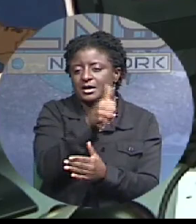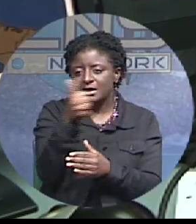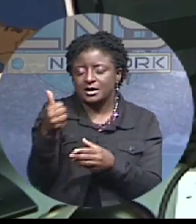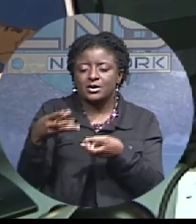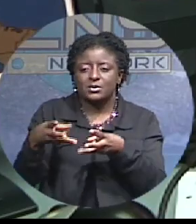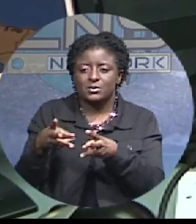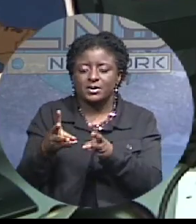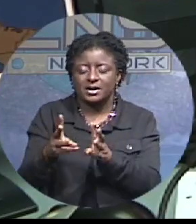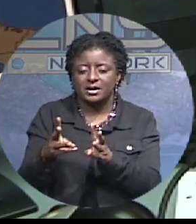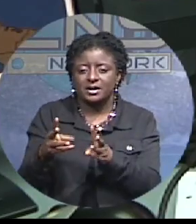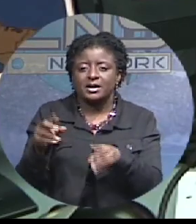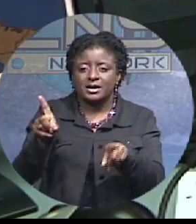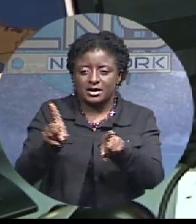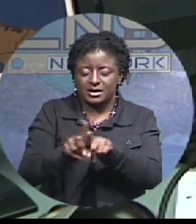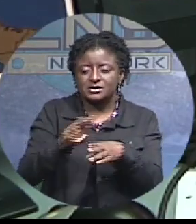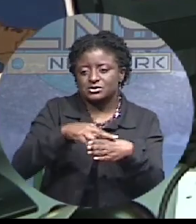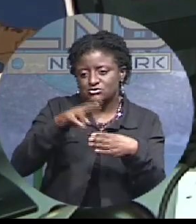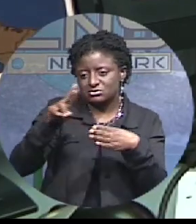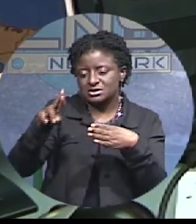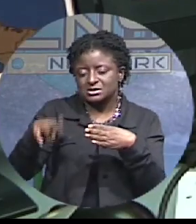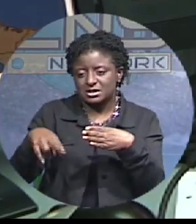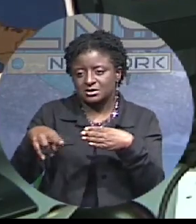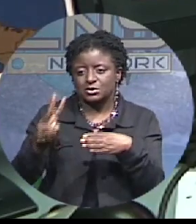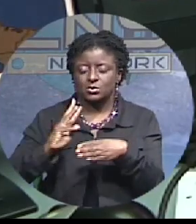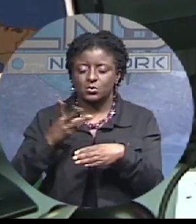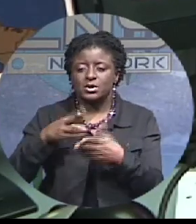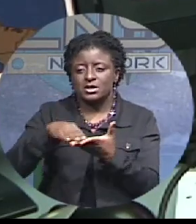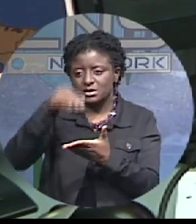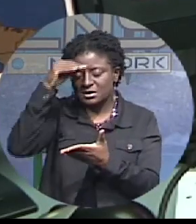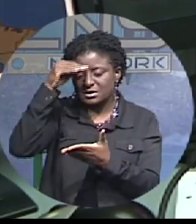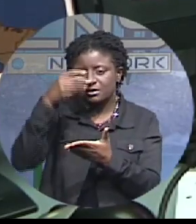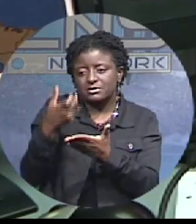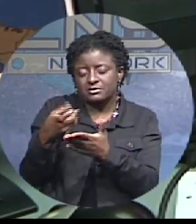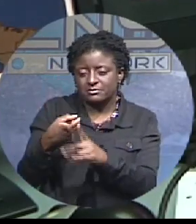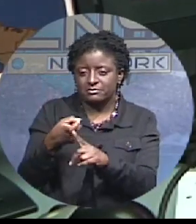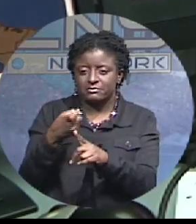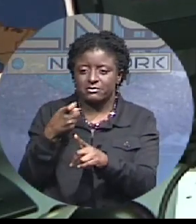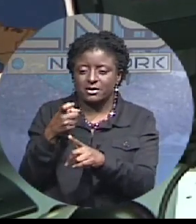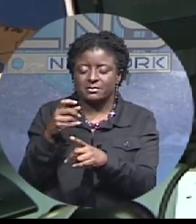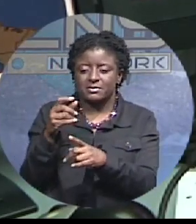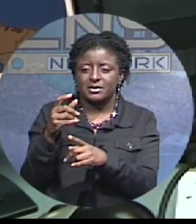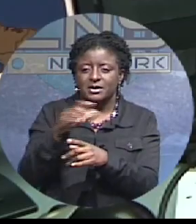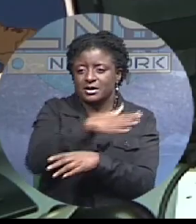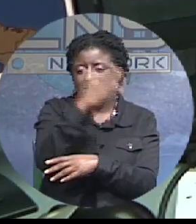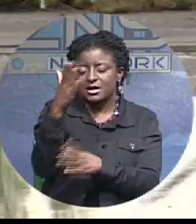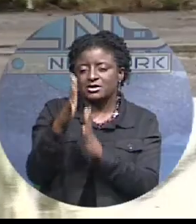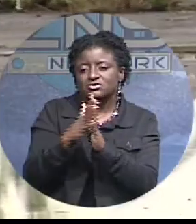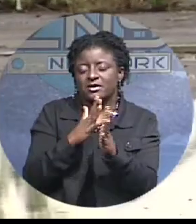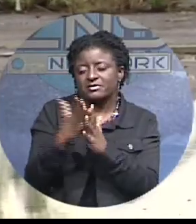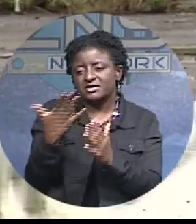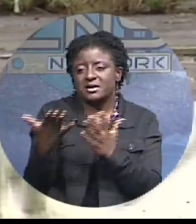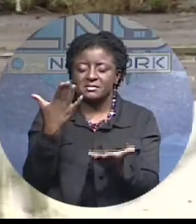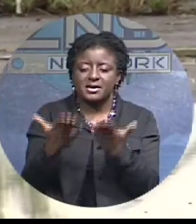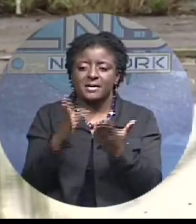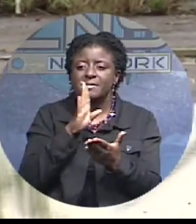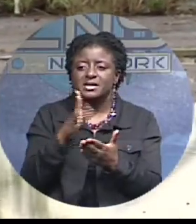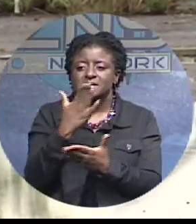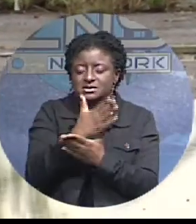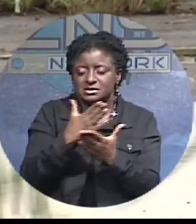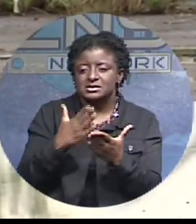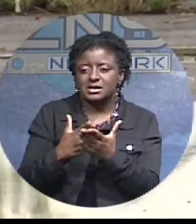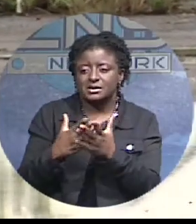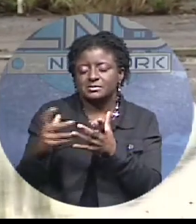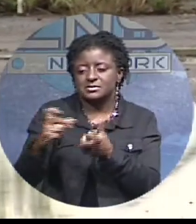result of that, we've later learned from the air traffic controllers that there may have been some damages. According to Stubbs,